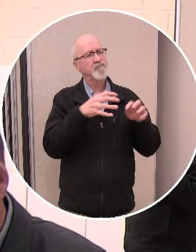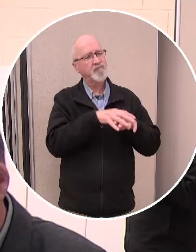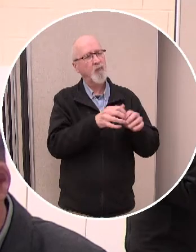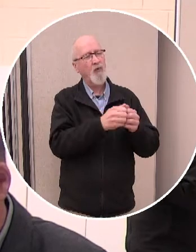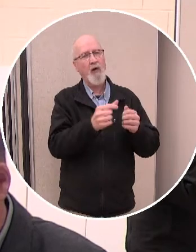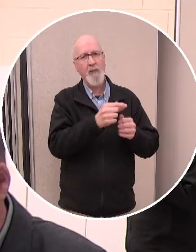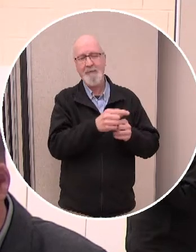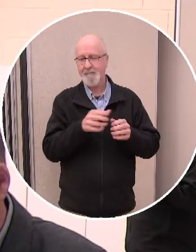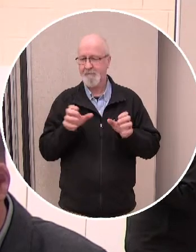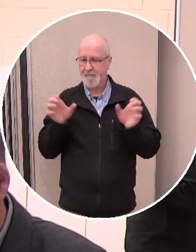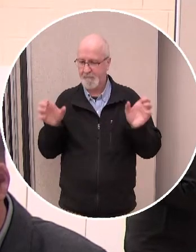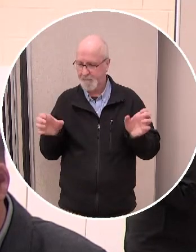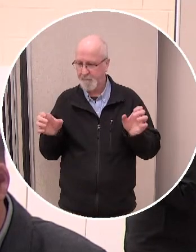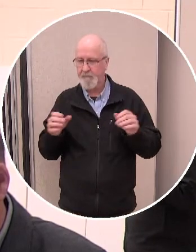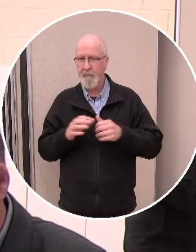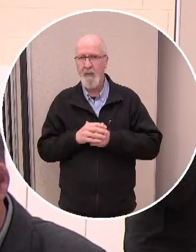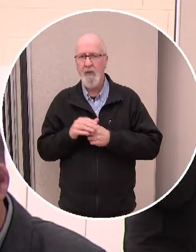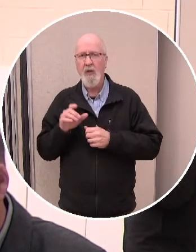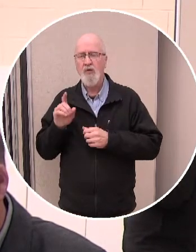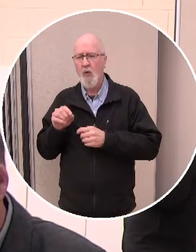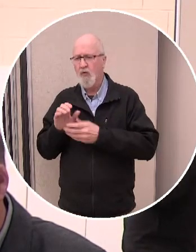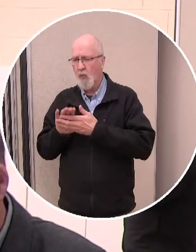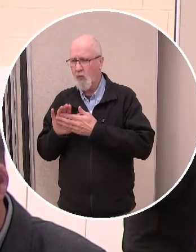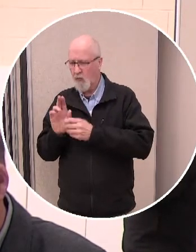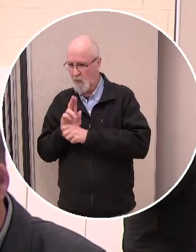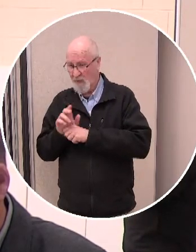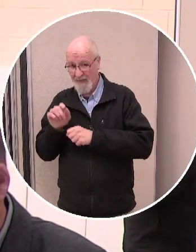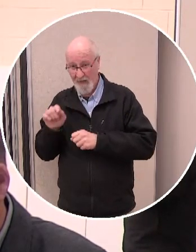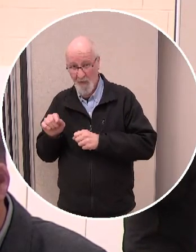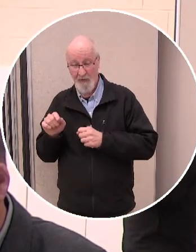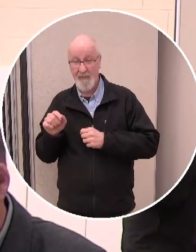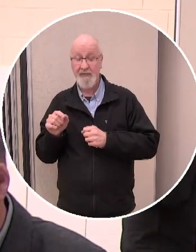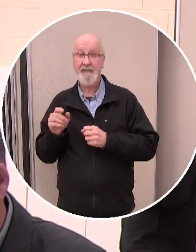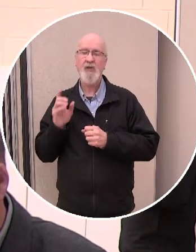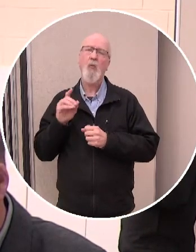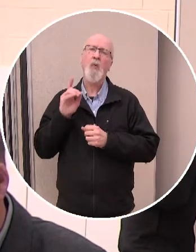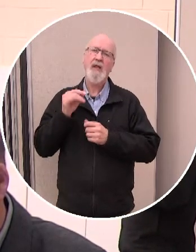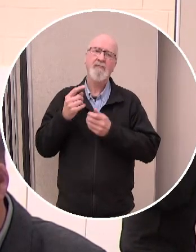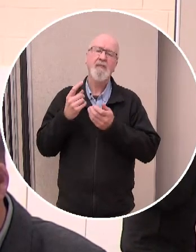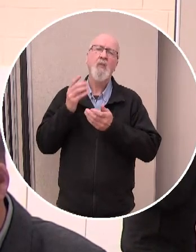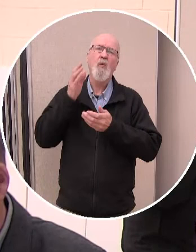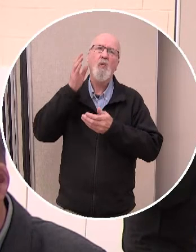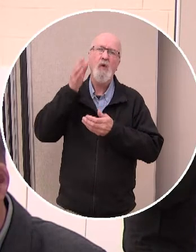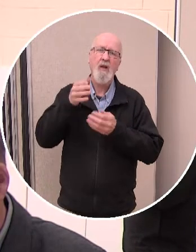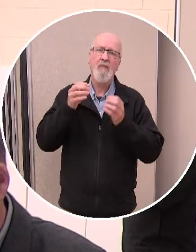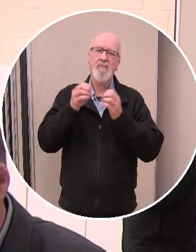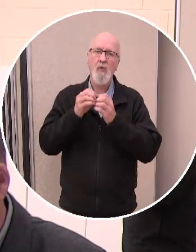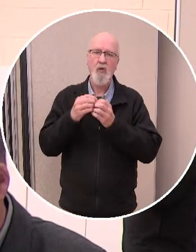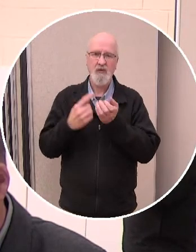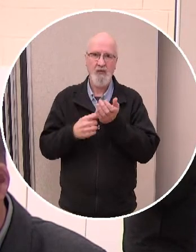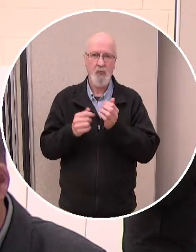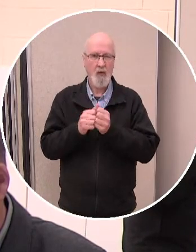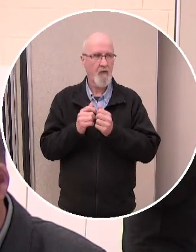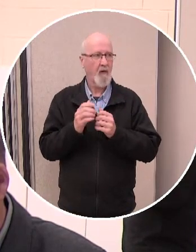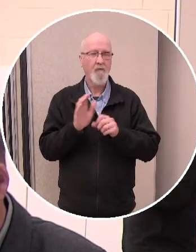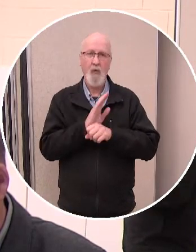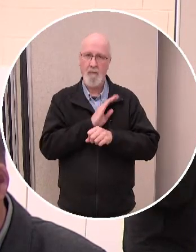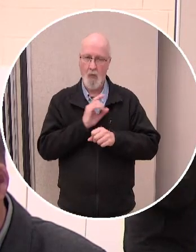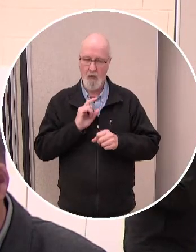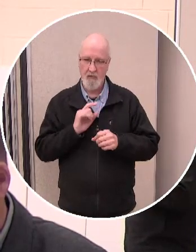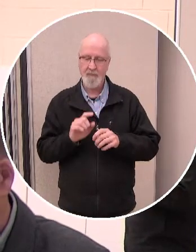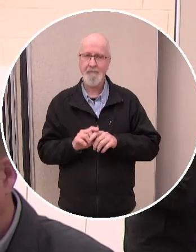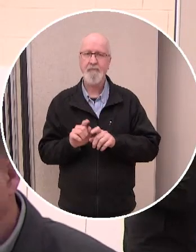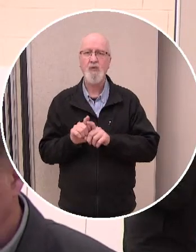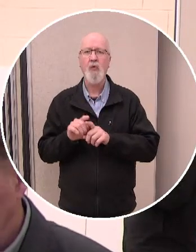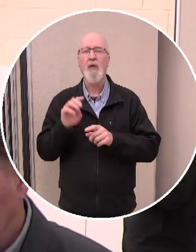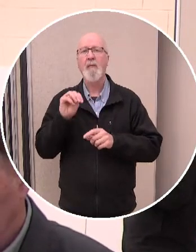system to run as a school district. Further discussions are to be held with the entire board. Mr. Hall has also